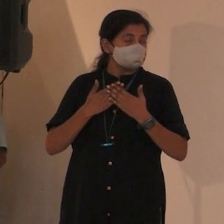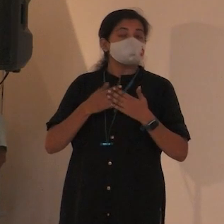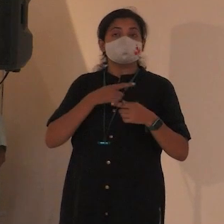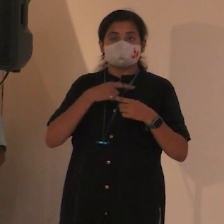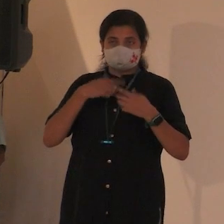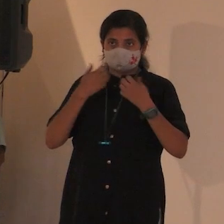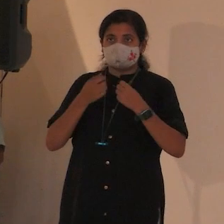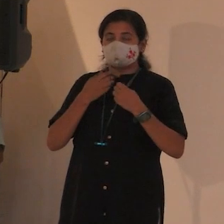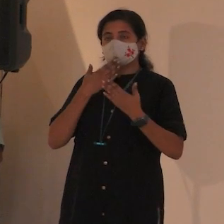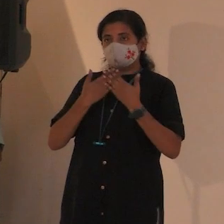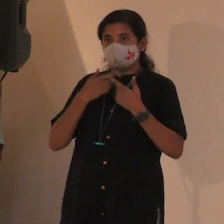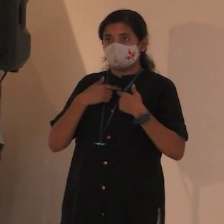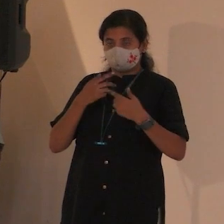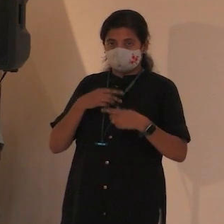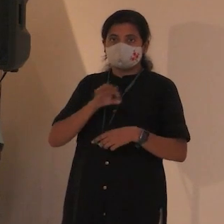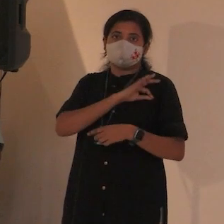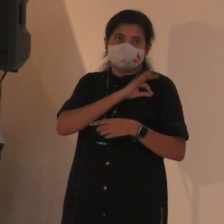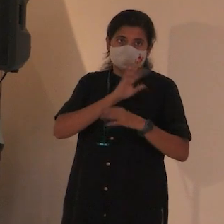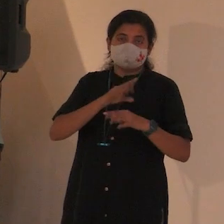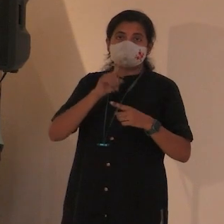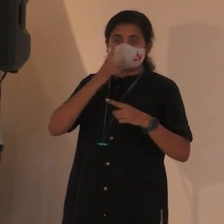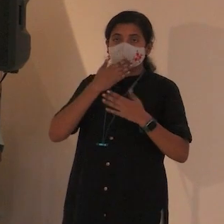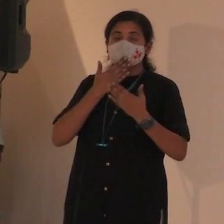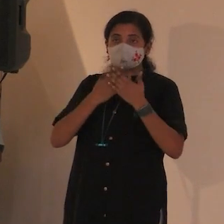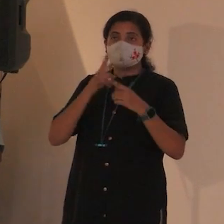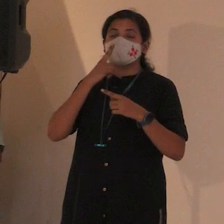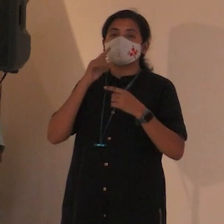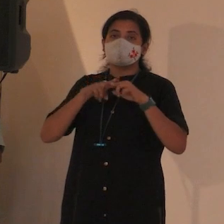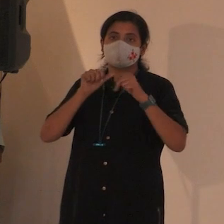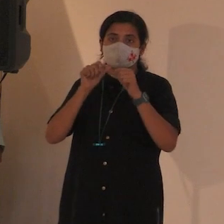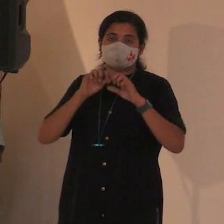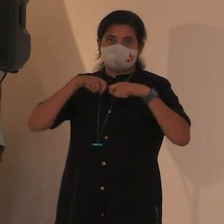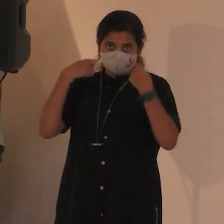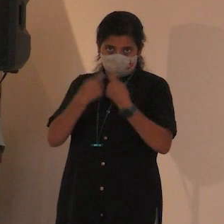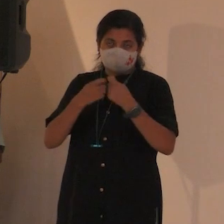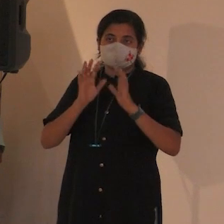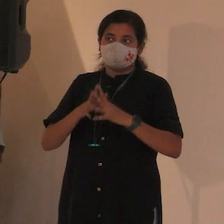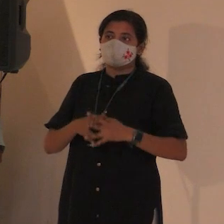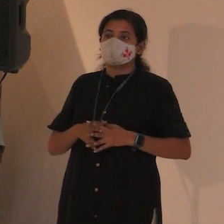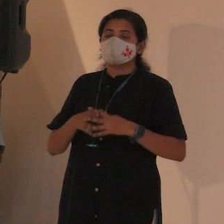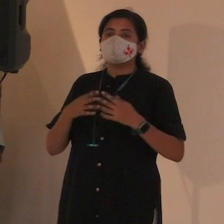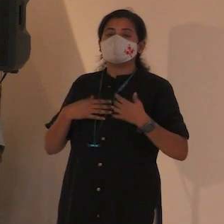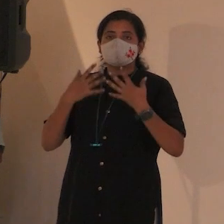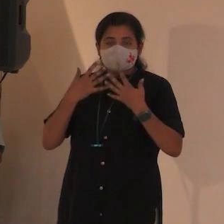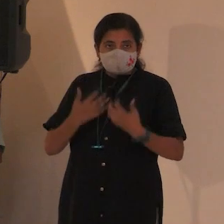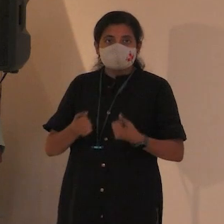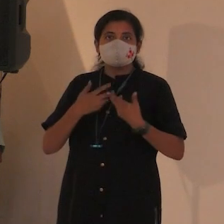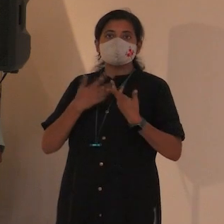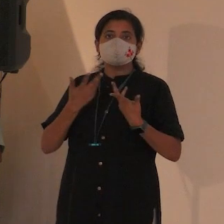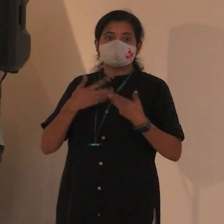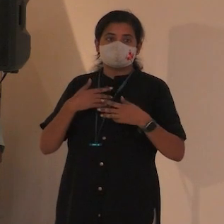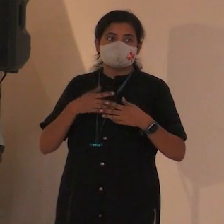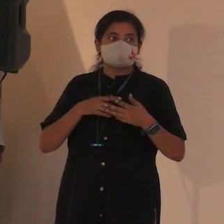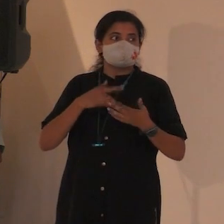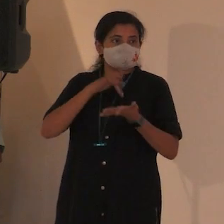Talk, and I would really like to thank the IFA team for actually giving us this